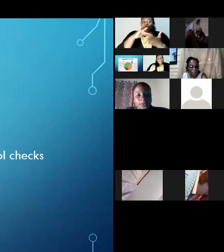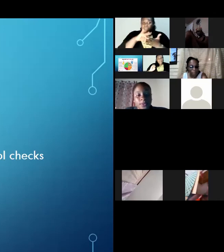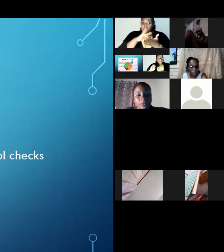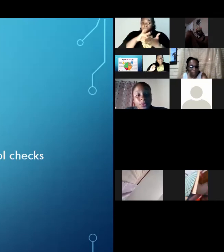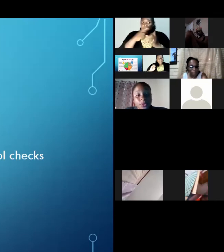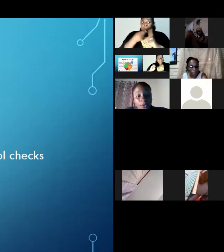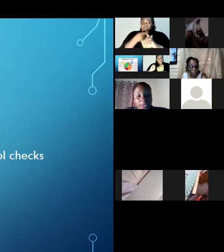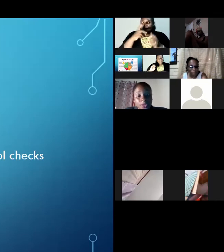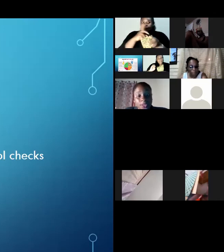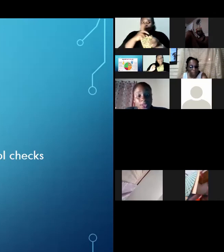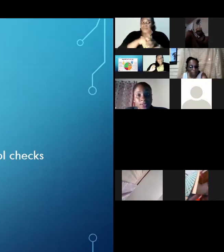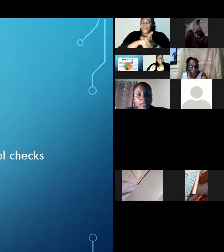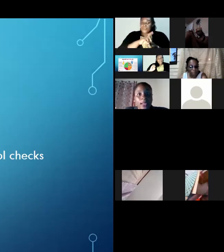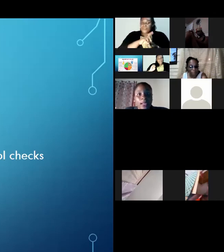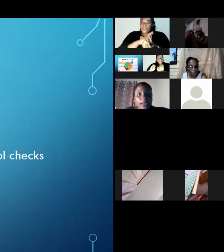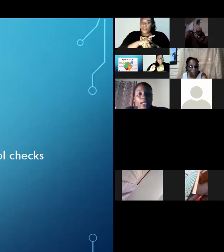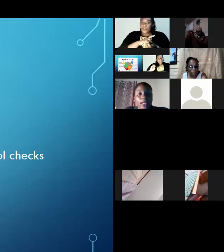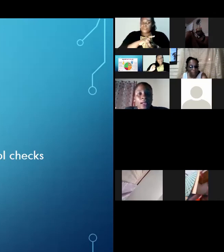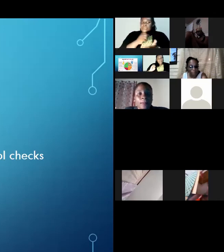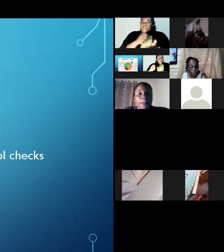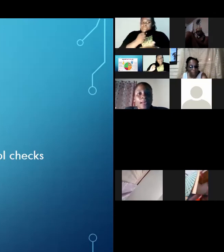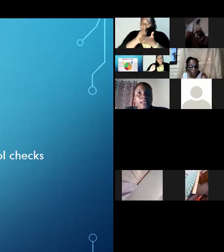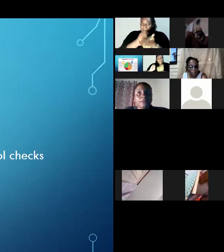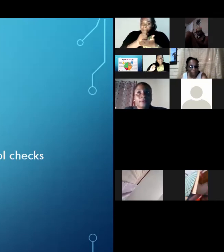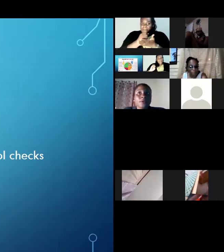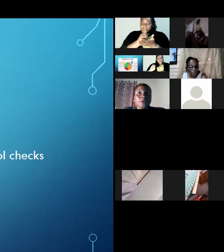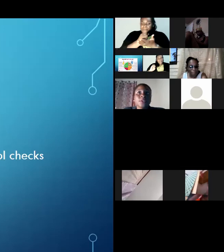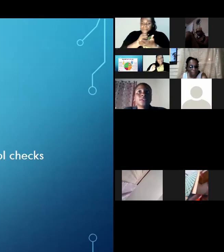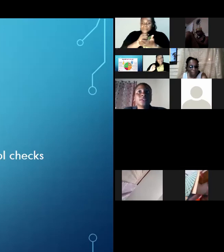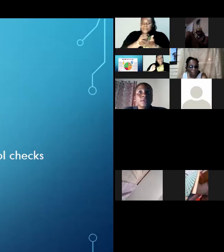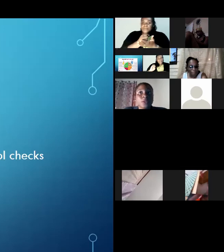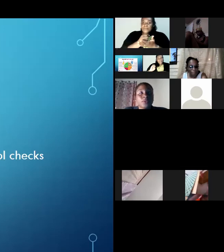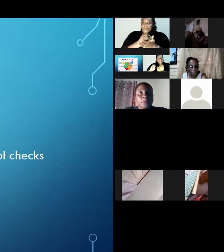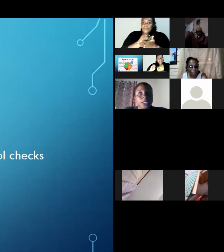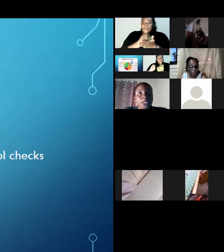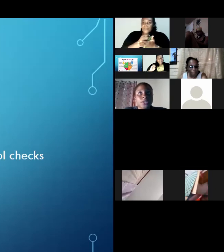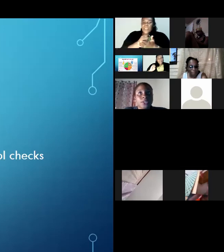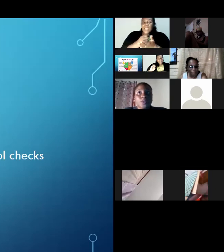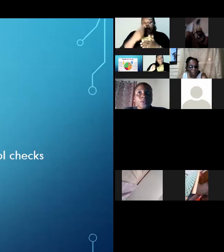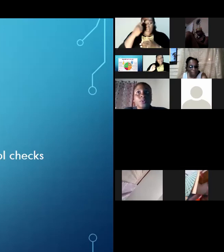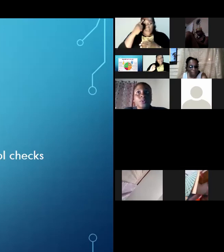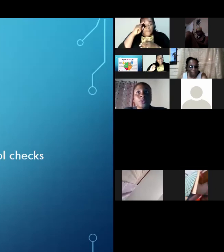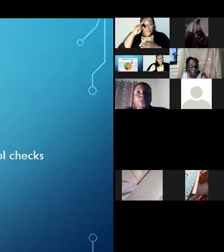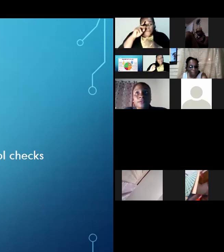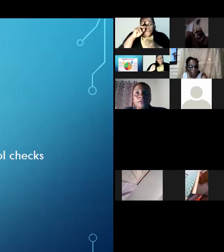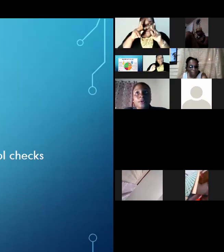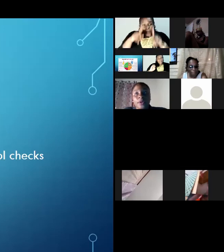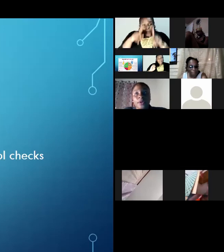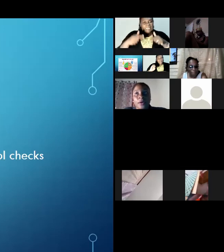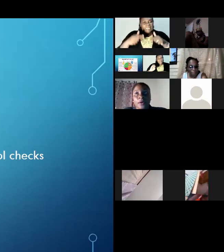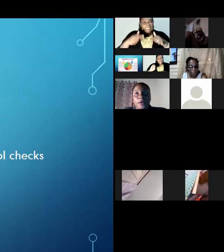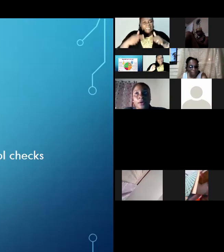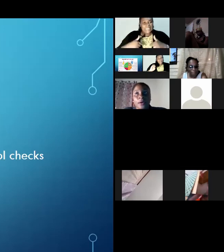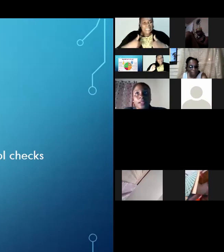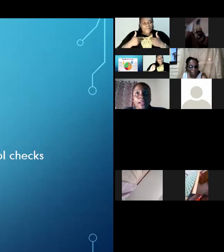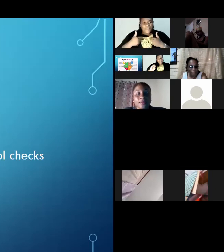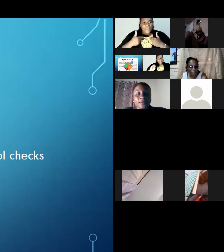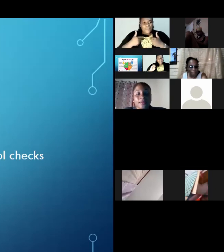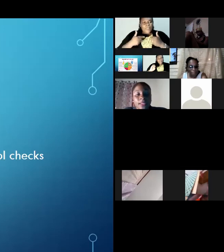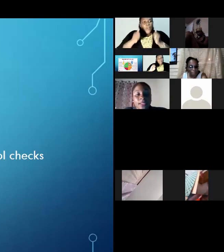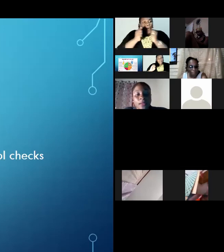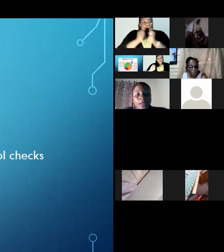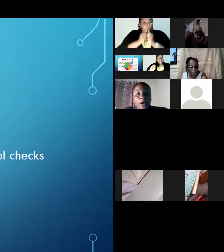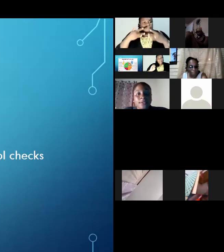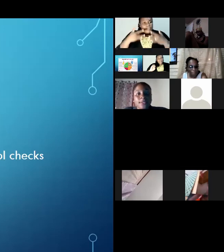reduce your depression. And for persons living with depression who suffer with a lack of